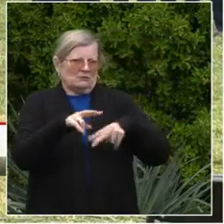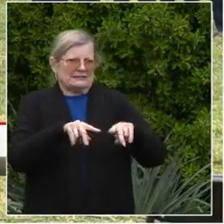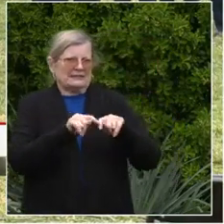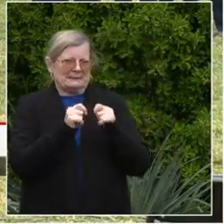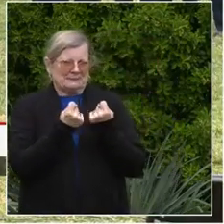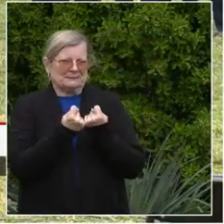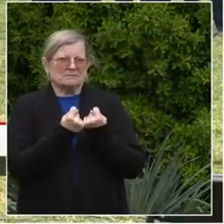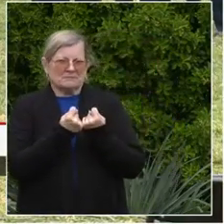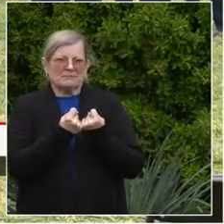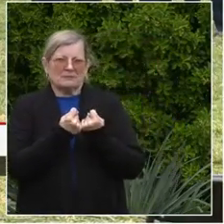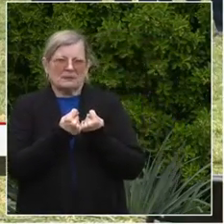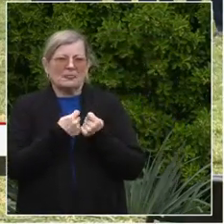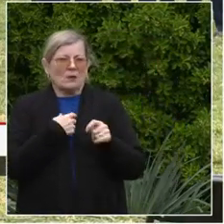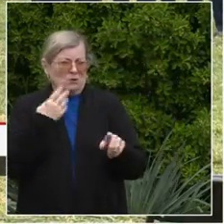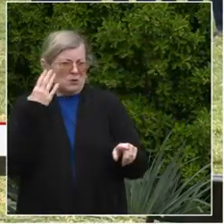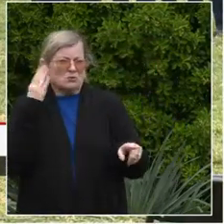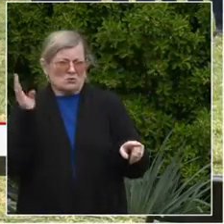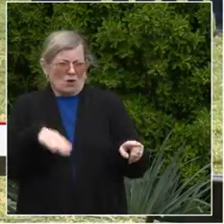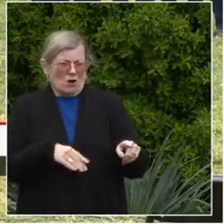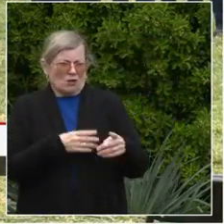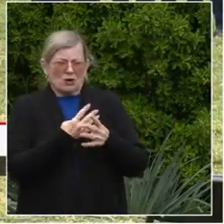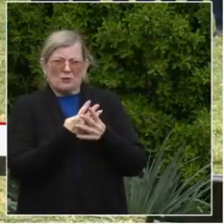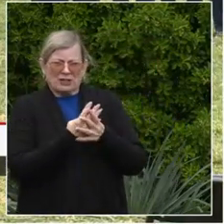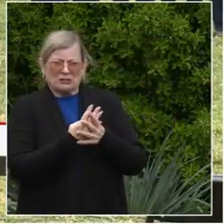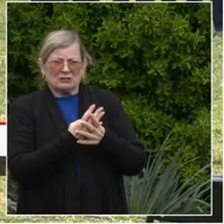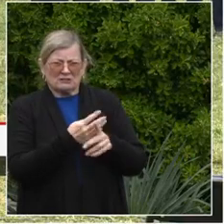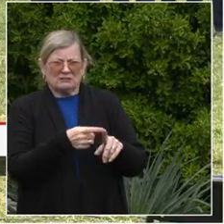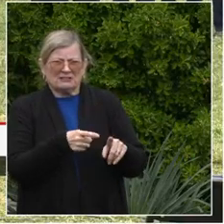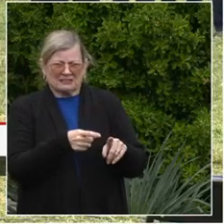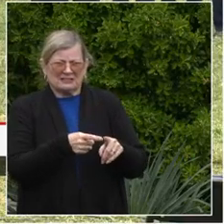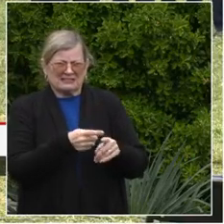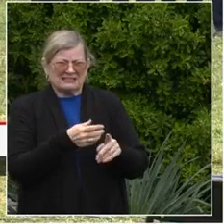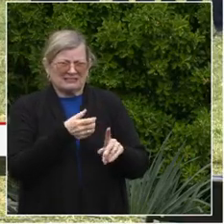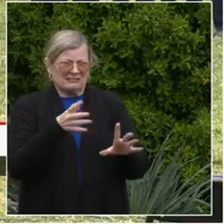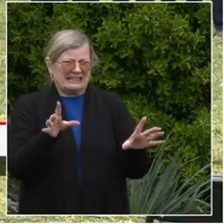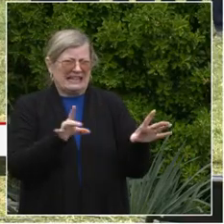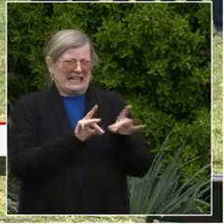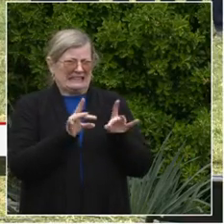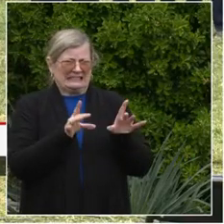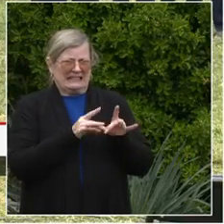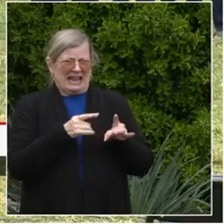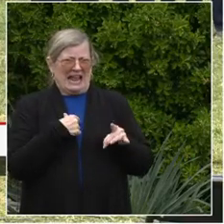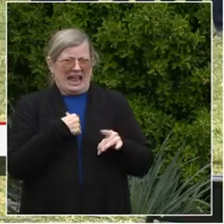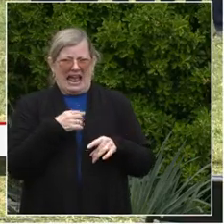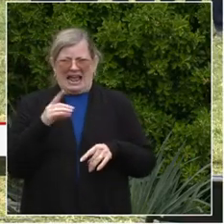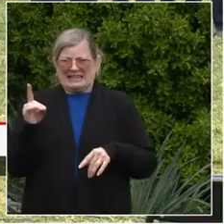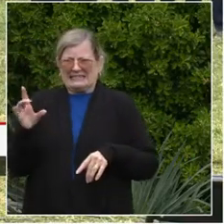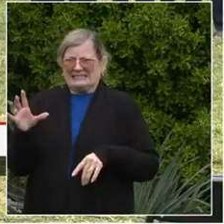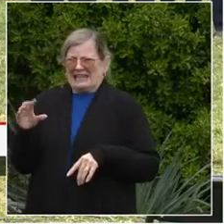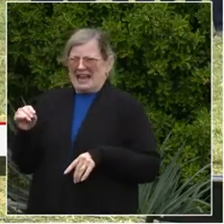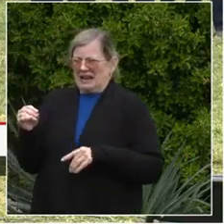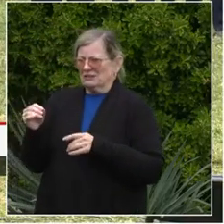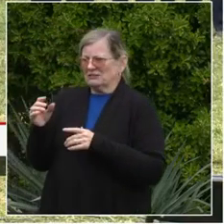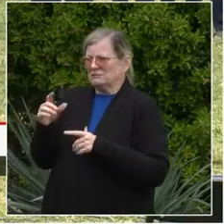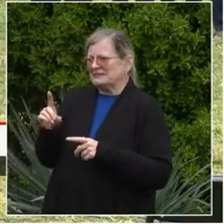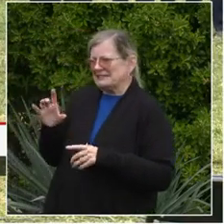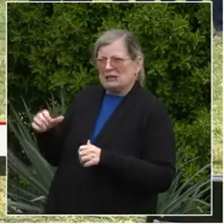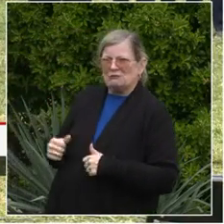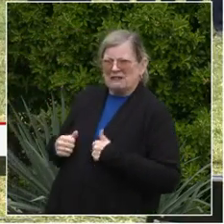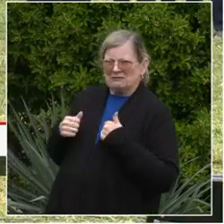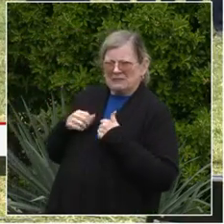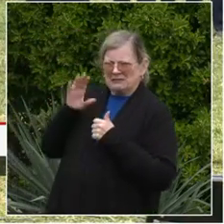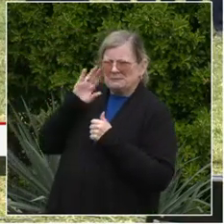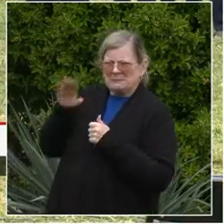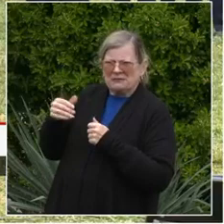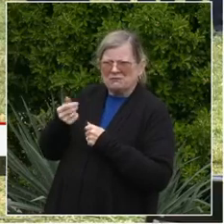of the jail are what I and DC residents expect. Okay, thank you. Yes, I'm Chief, sorry. Just a couple